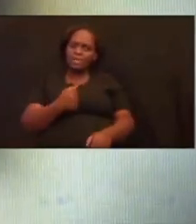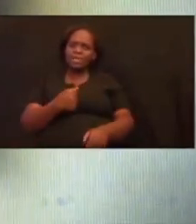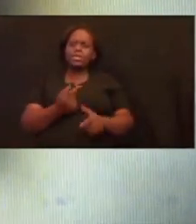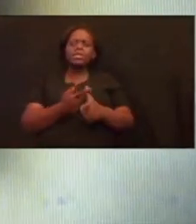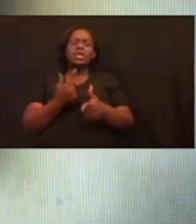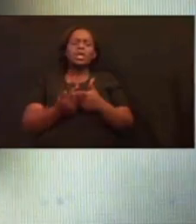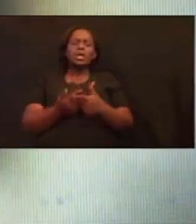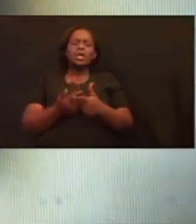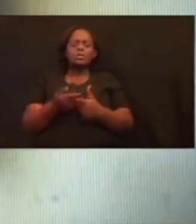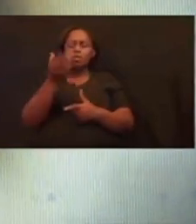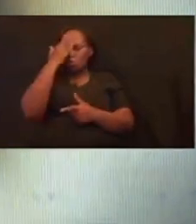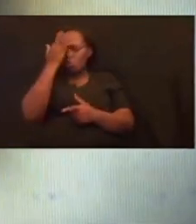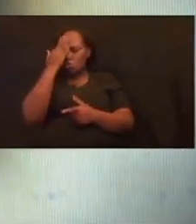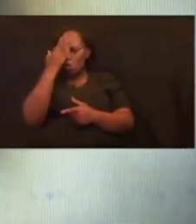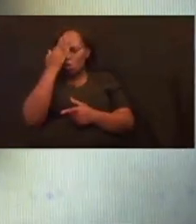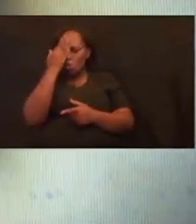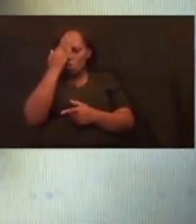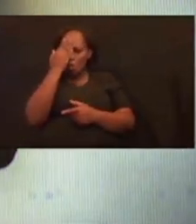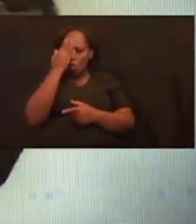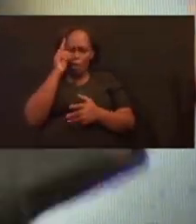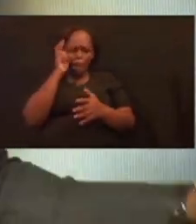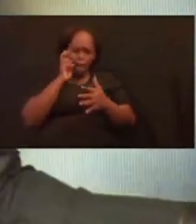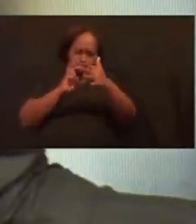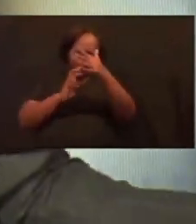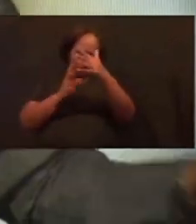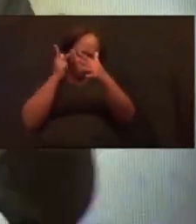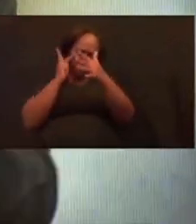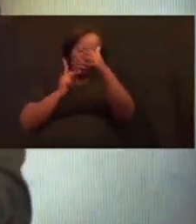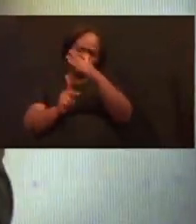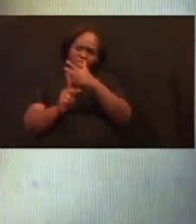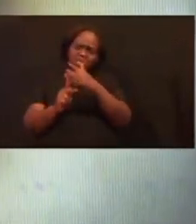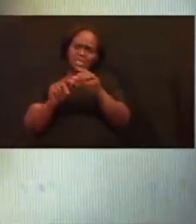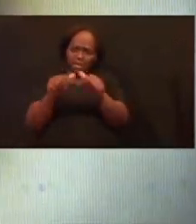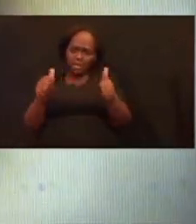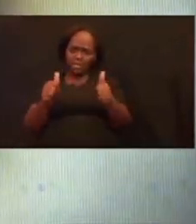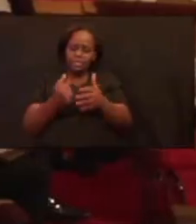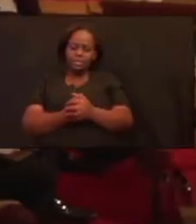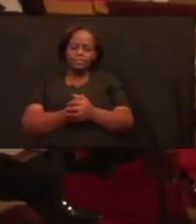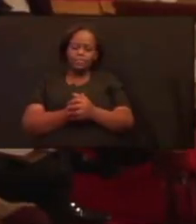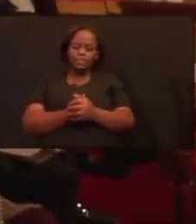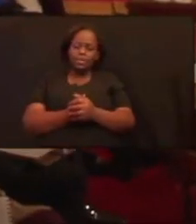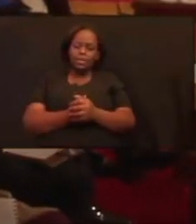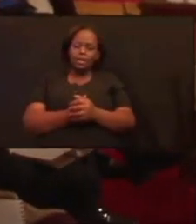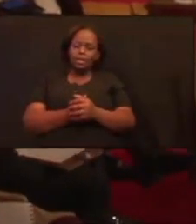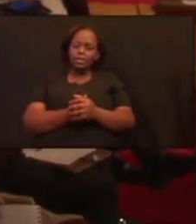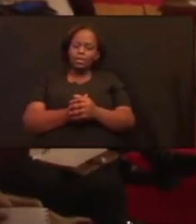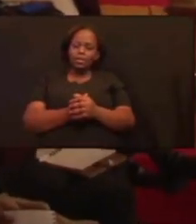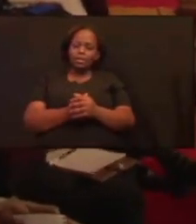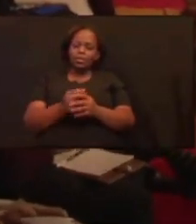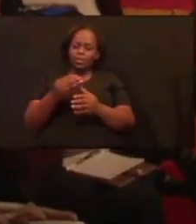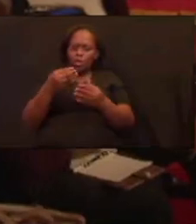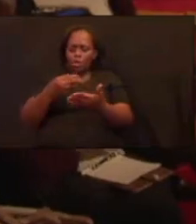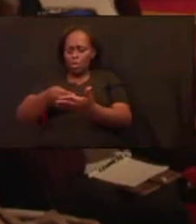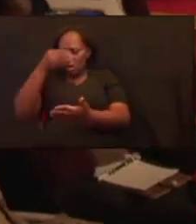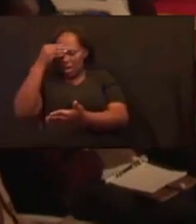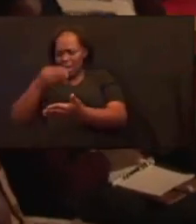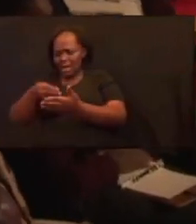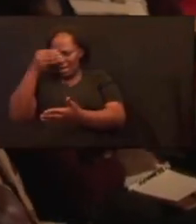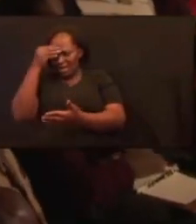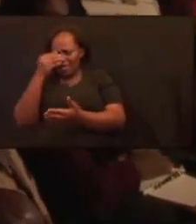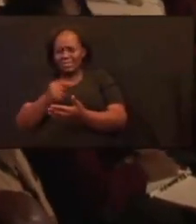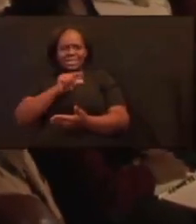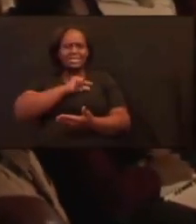prophetic accurately. Follow me as I follow Christ and you will learn authentic apostolic ministry with grace, character,